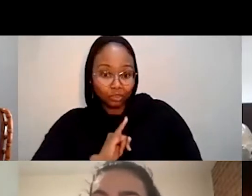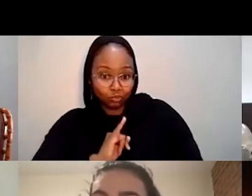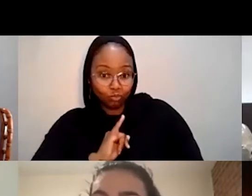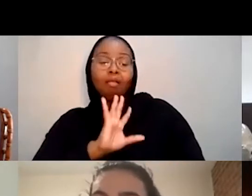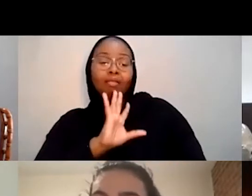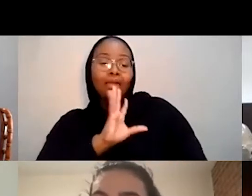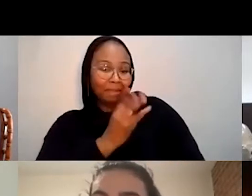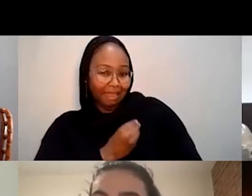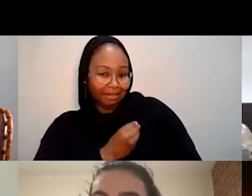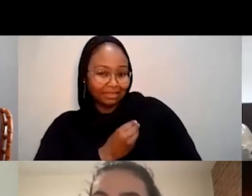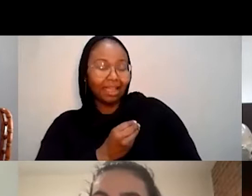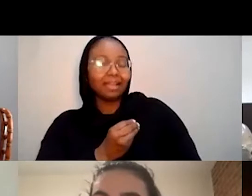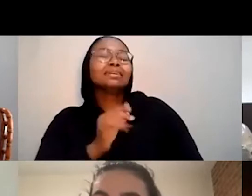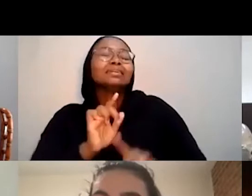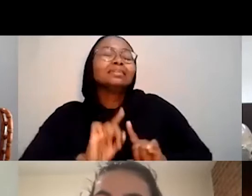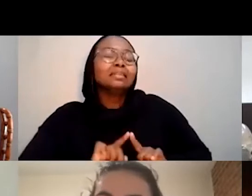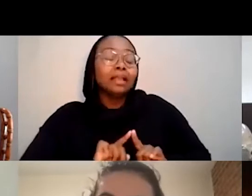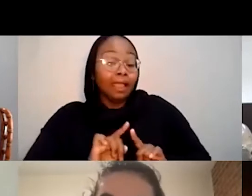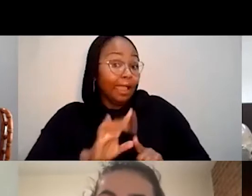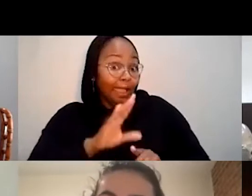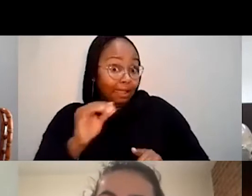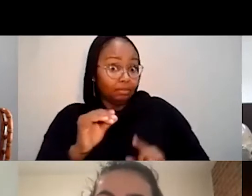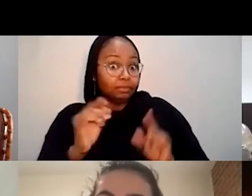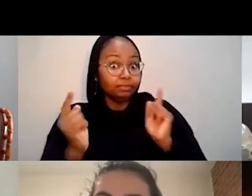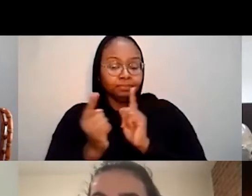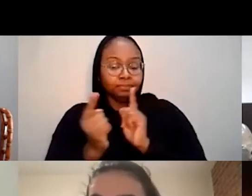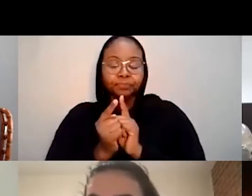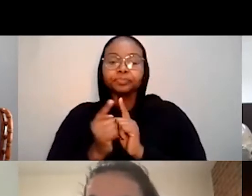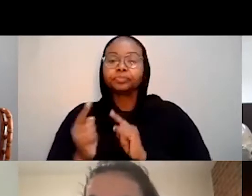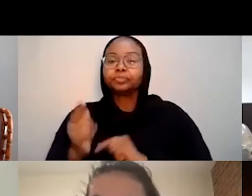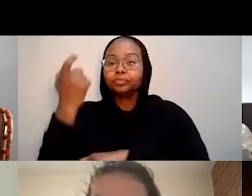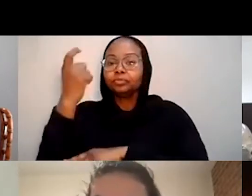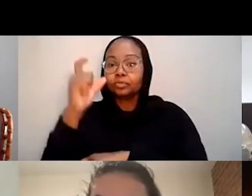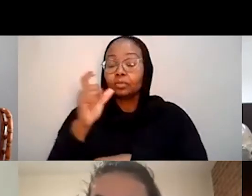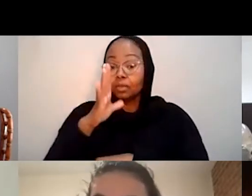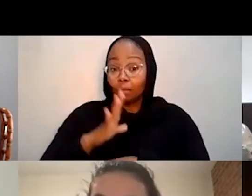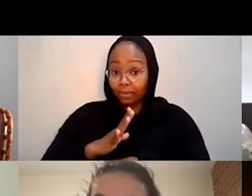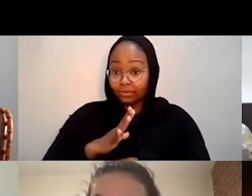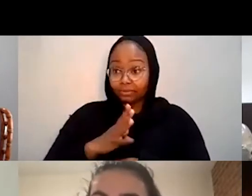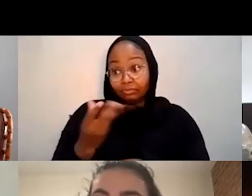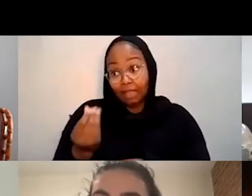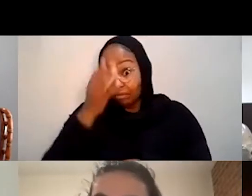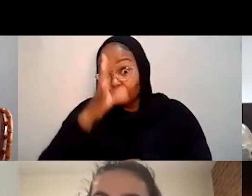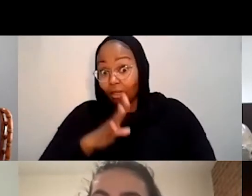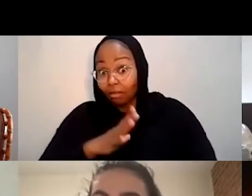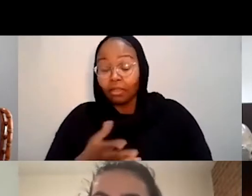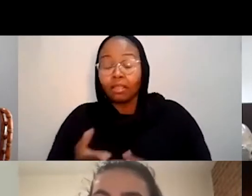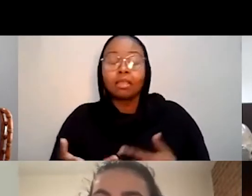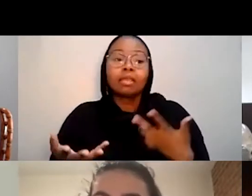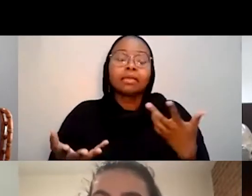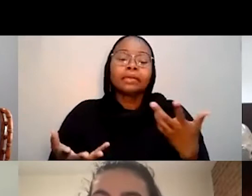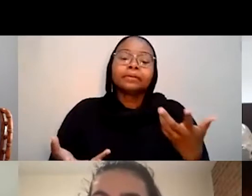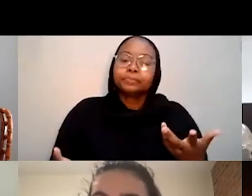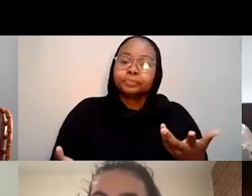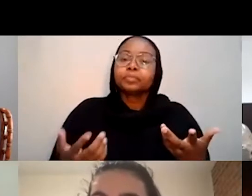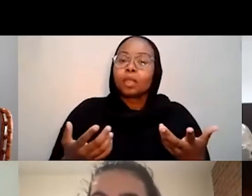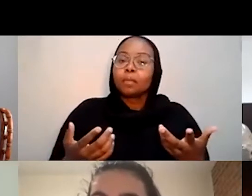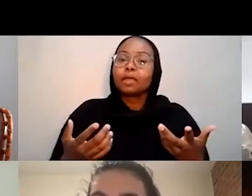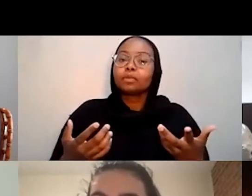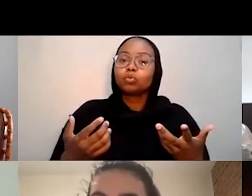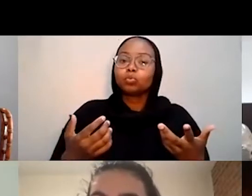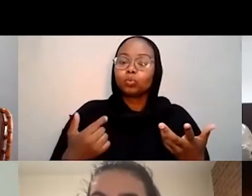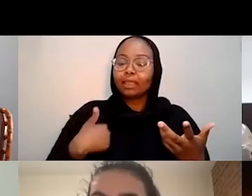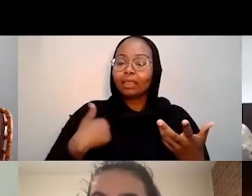well as meeting Muslim women or Muslim men and women. So we gave a talk back after